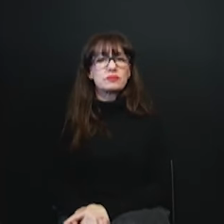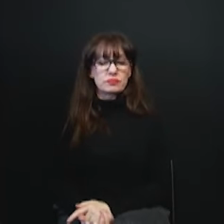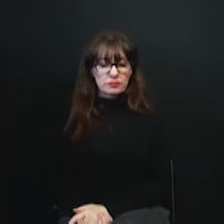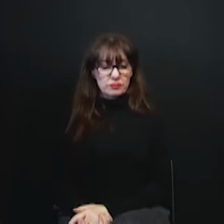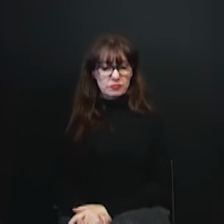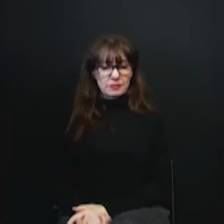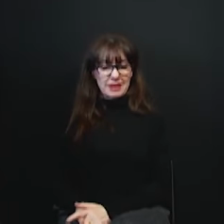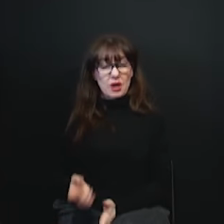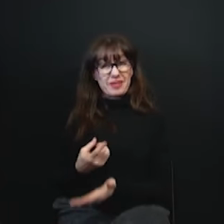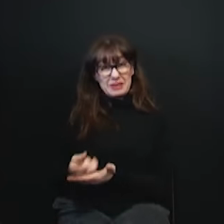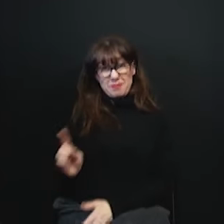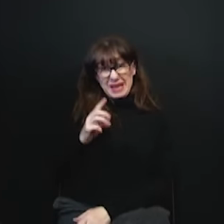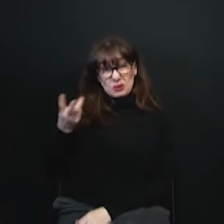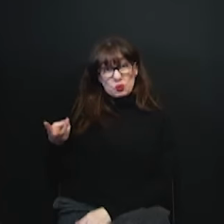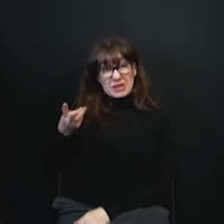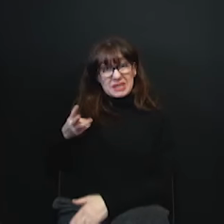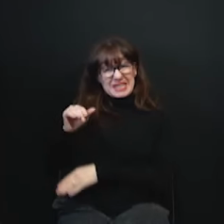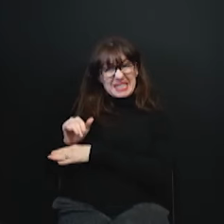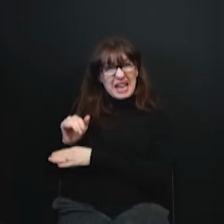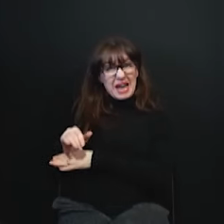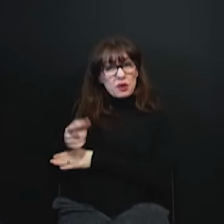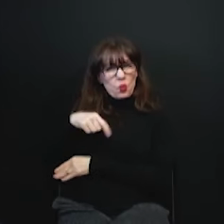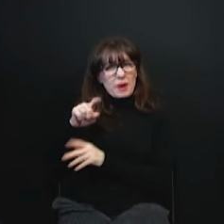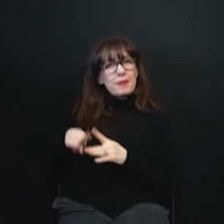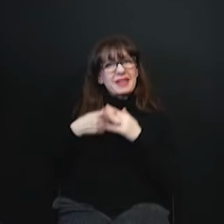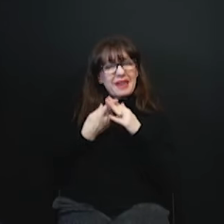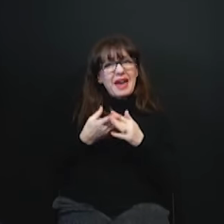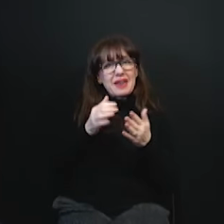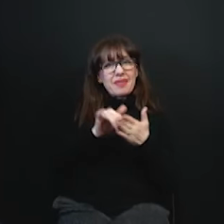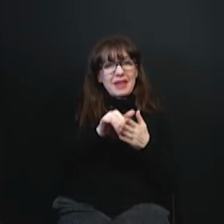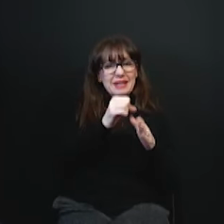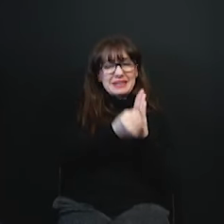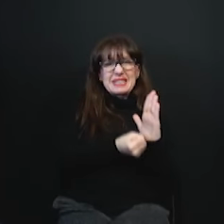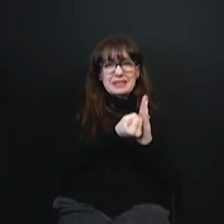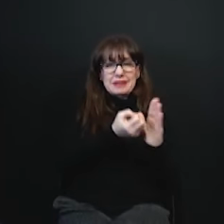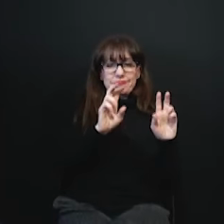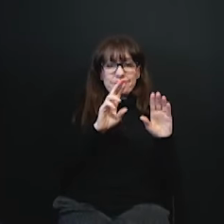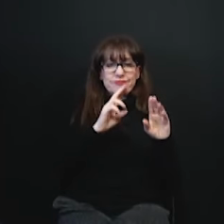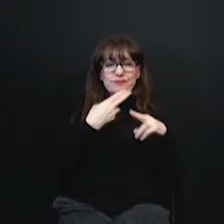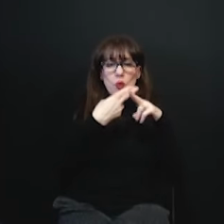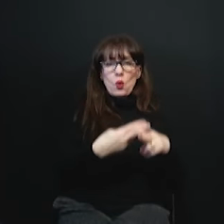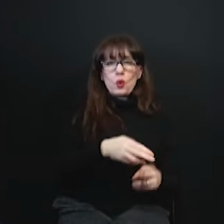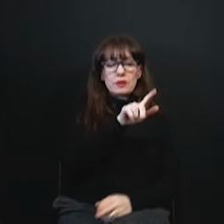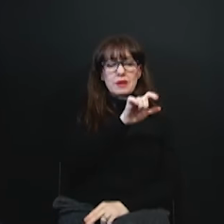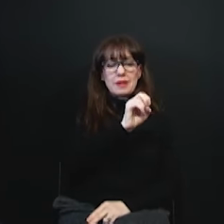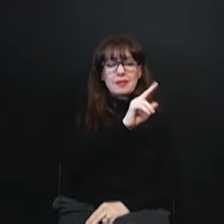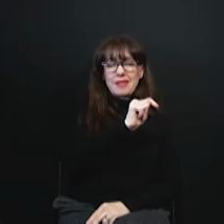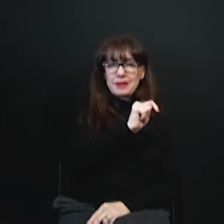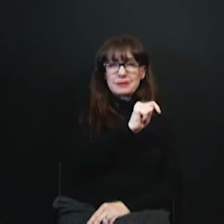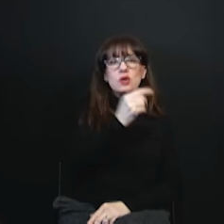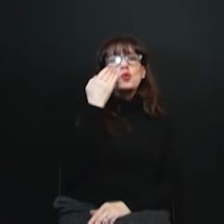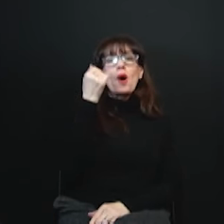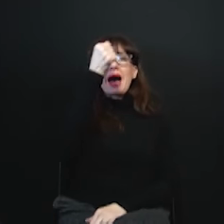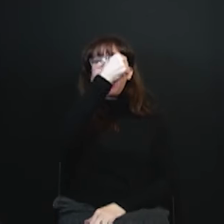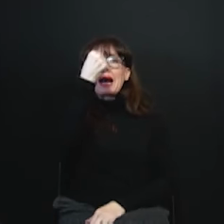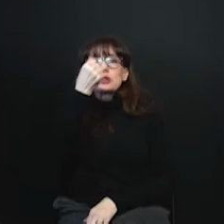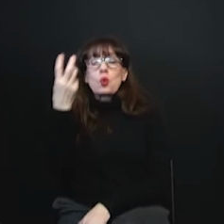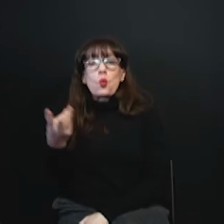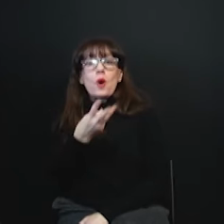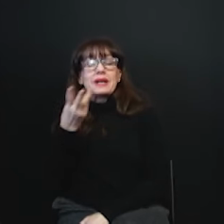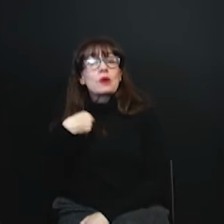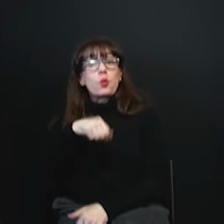This past Wednesday night, we began, as I said, the liturgical season of Lent. It was Ash Wednesday, a night when we